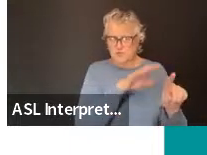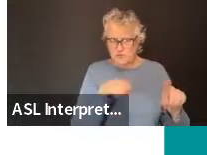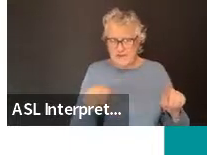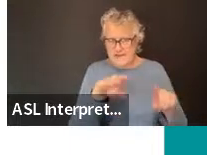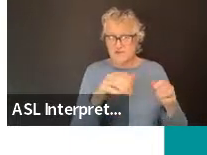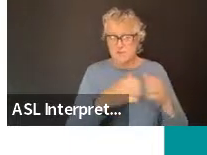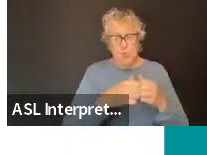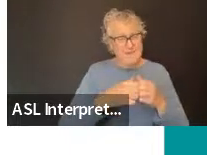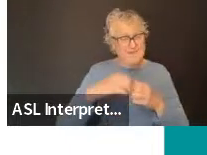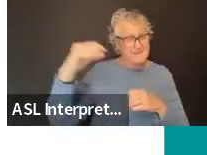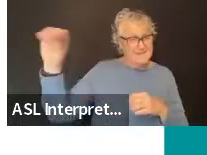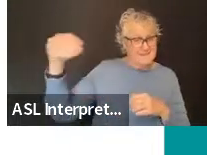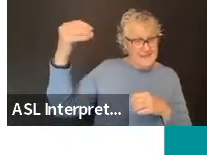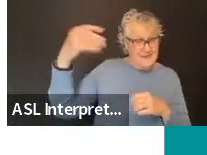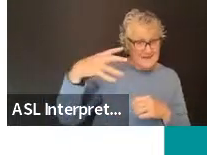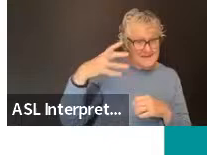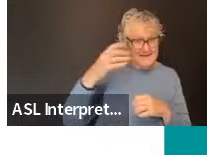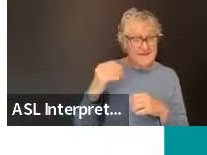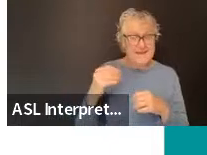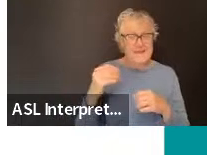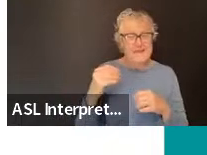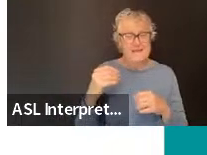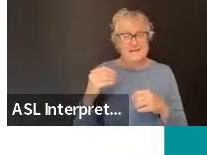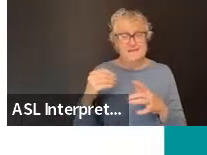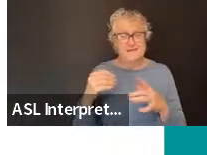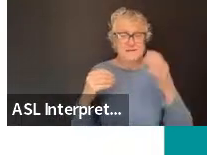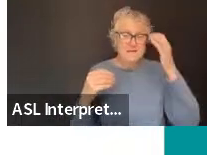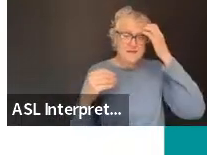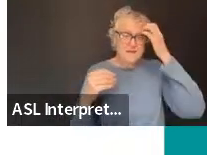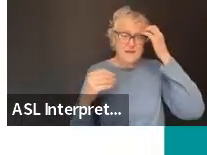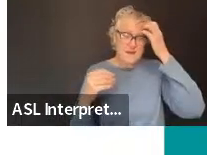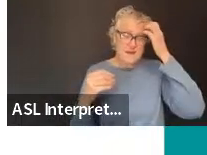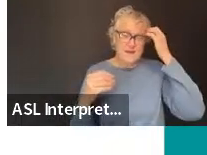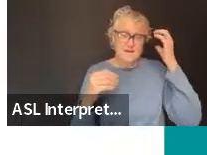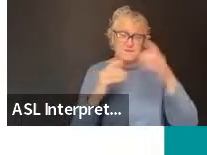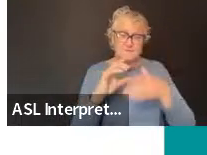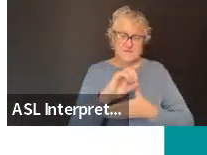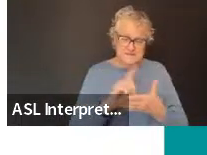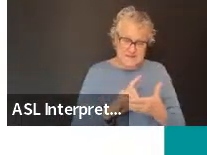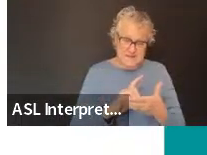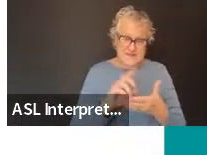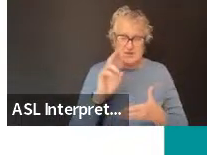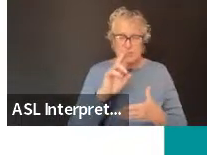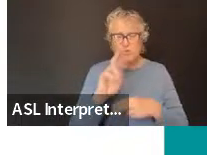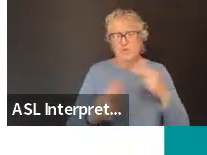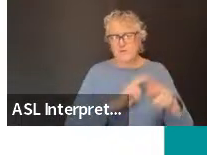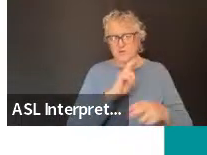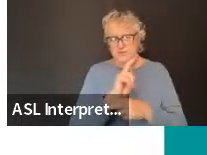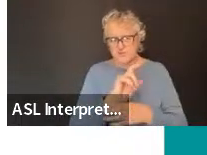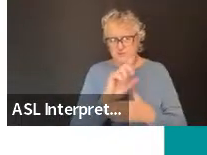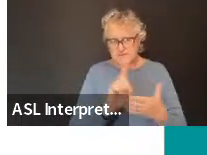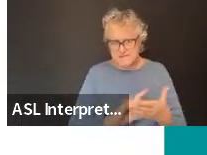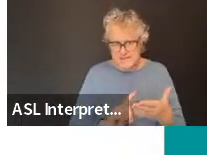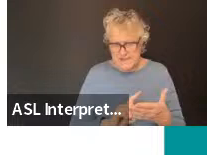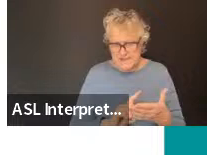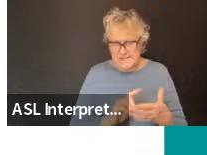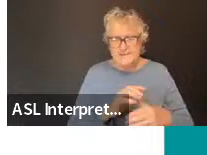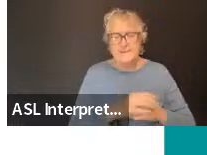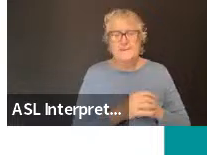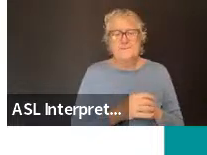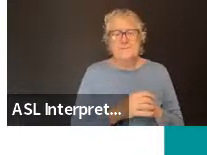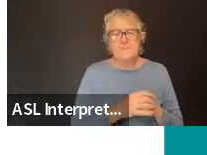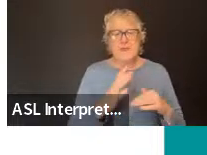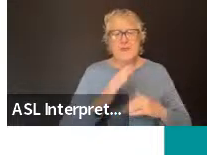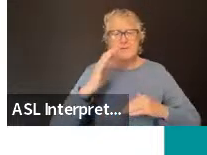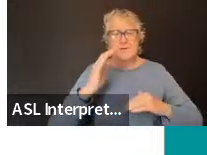balanced with considerations for ecosystem health. The program will explore accessibility needs with people with disabilities and groups serving them, as well